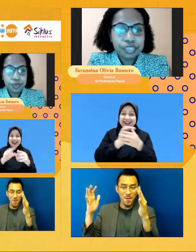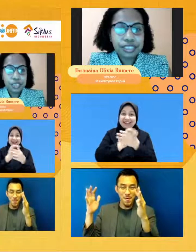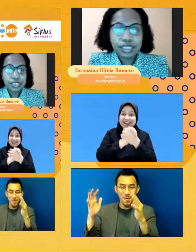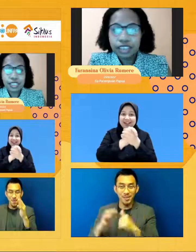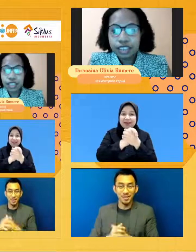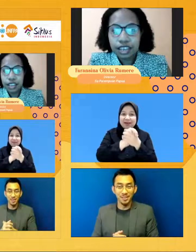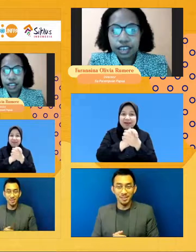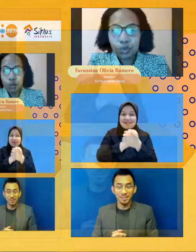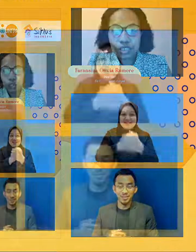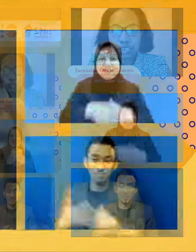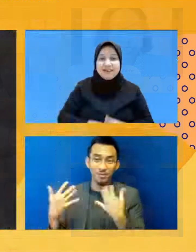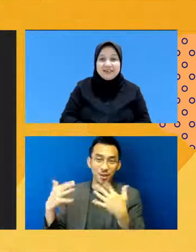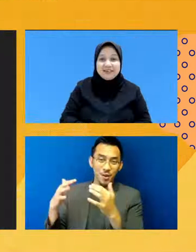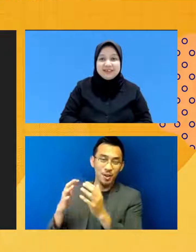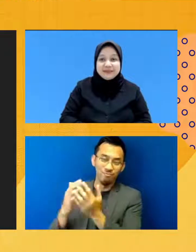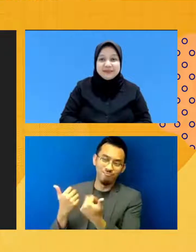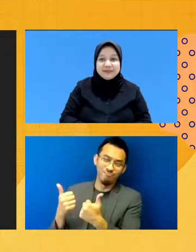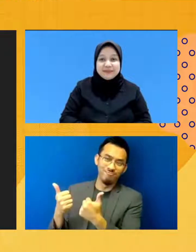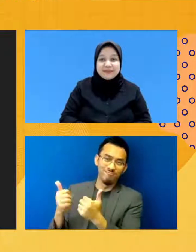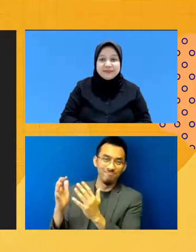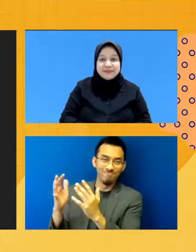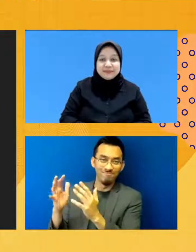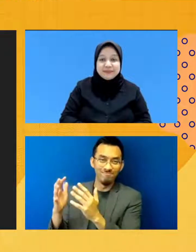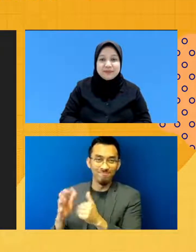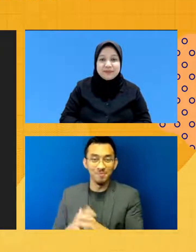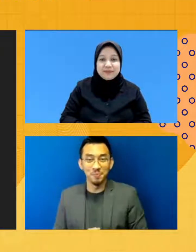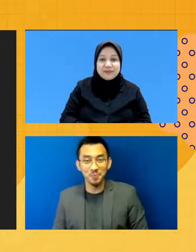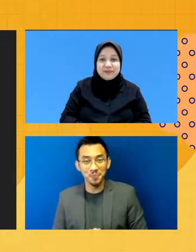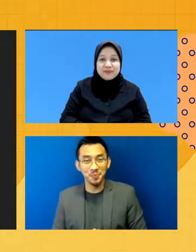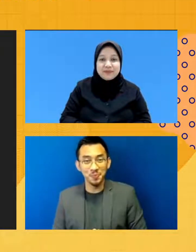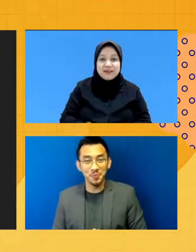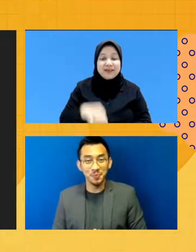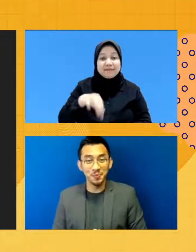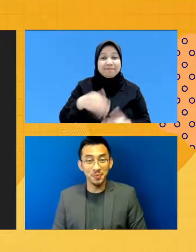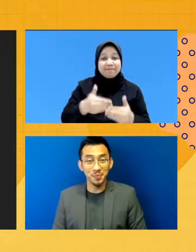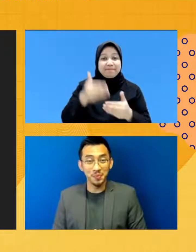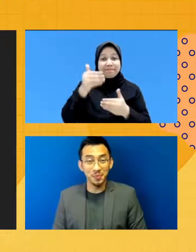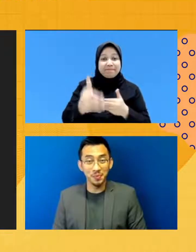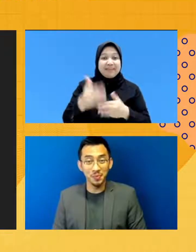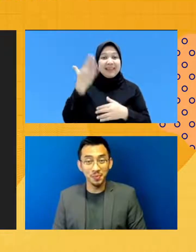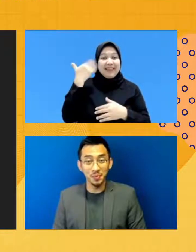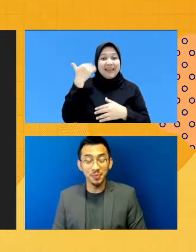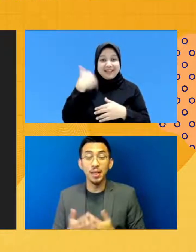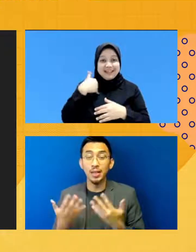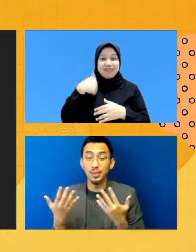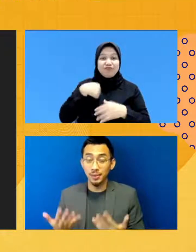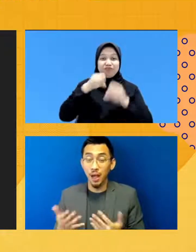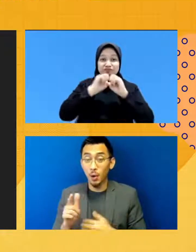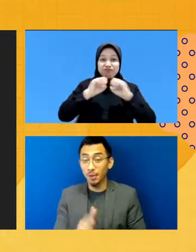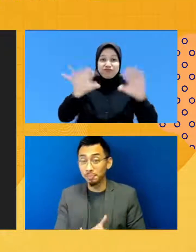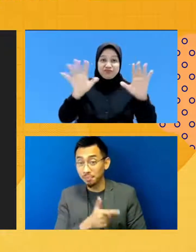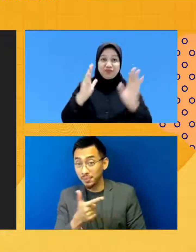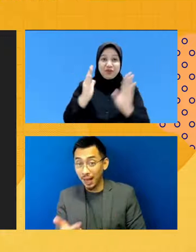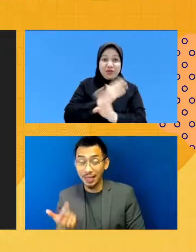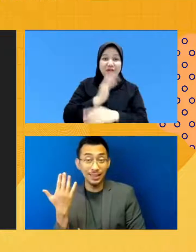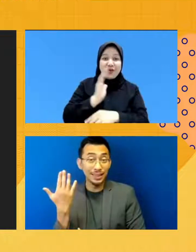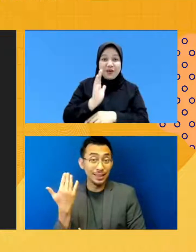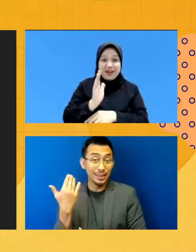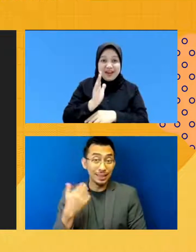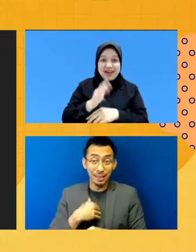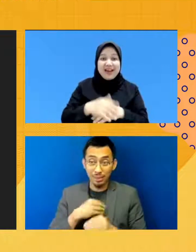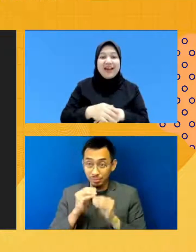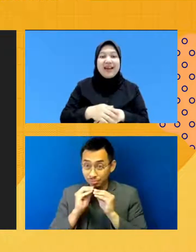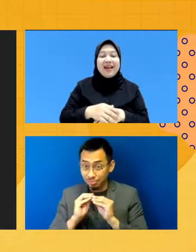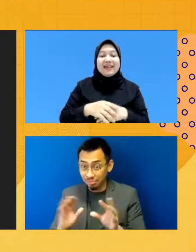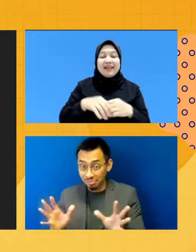for the session, as we said before, there will be 2 winners. The first winners are coming from